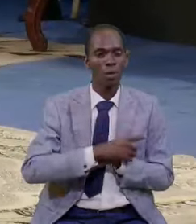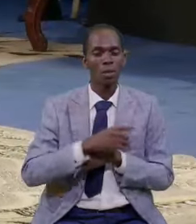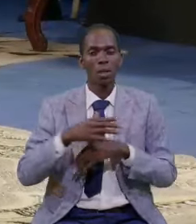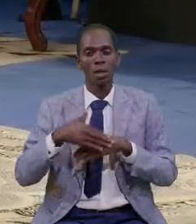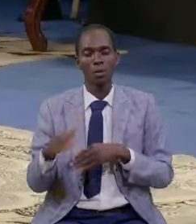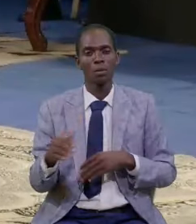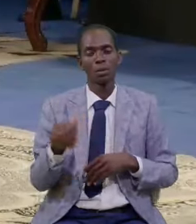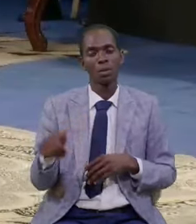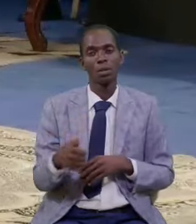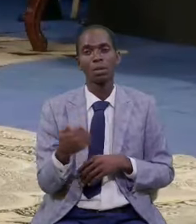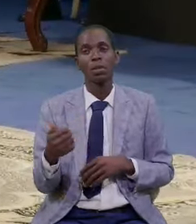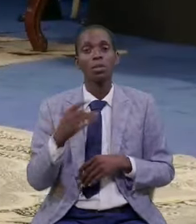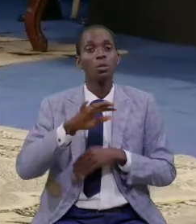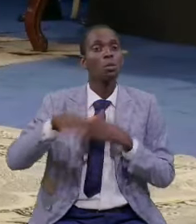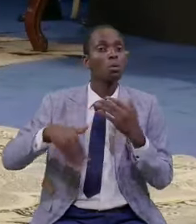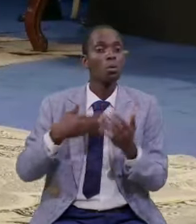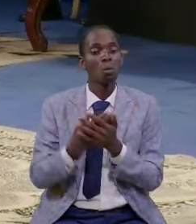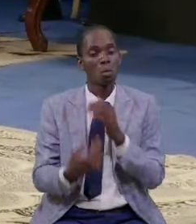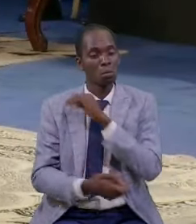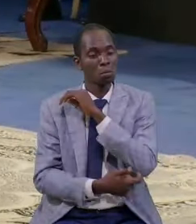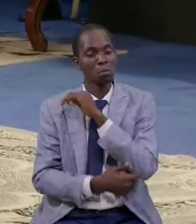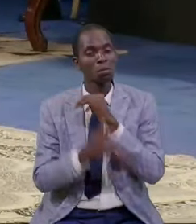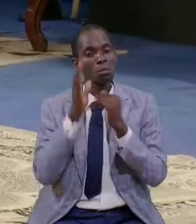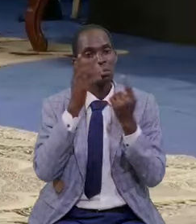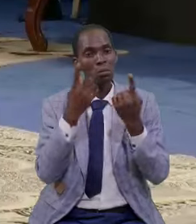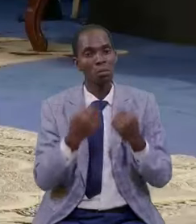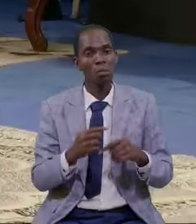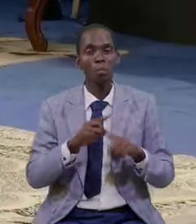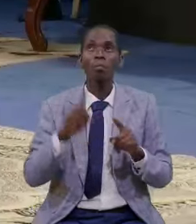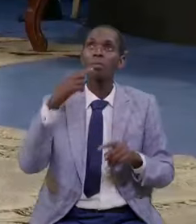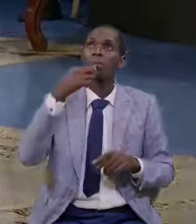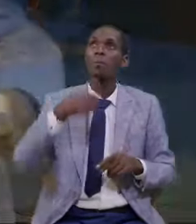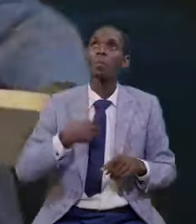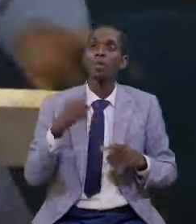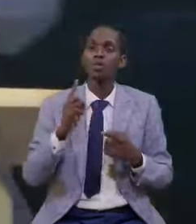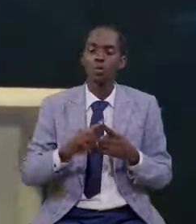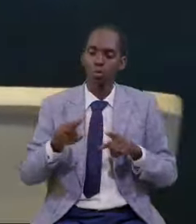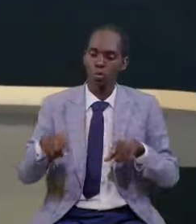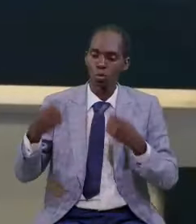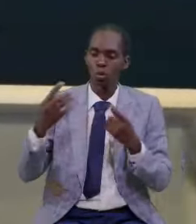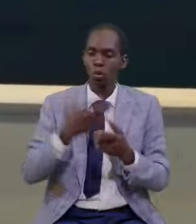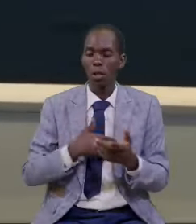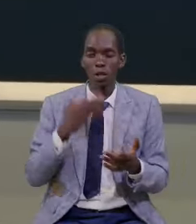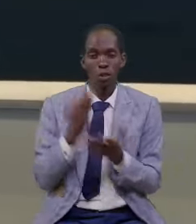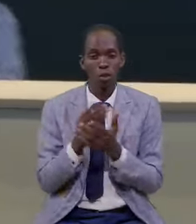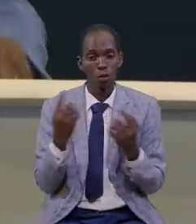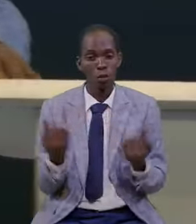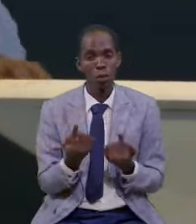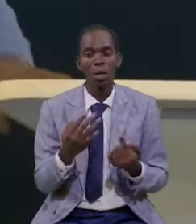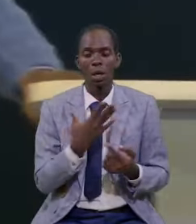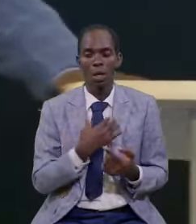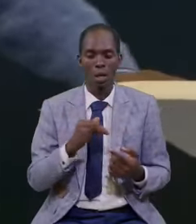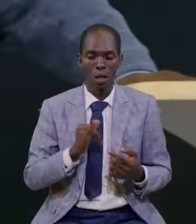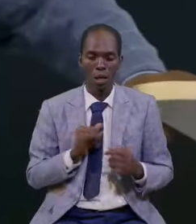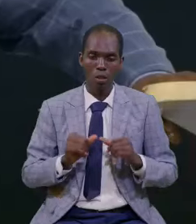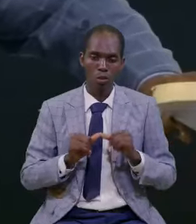old temptations will come. No, he told me, go and sin no more, and I continue in that. What